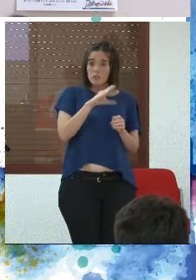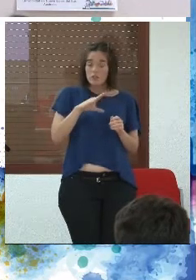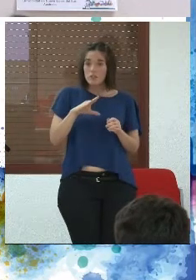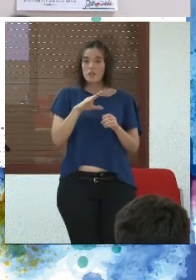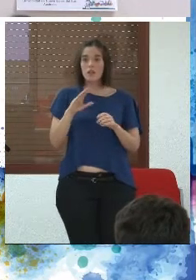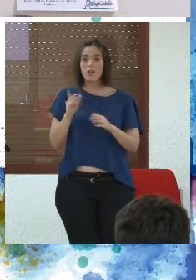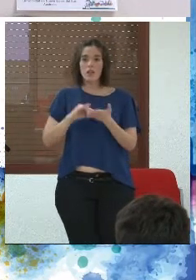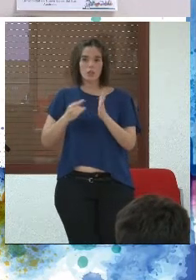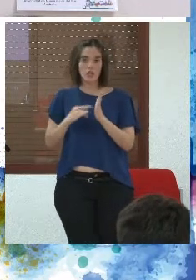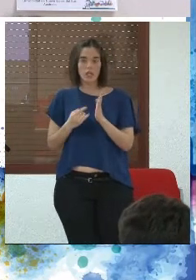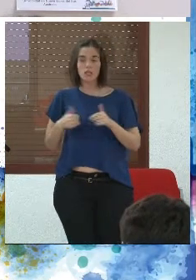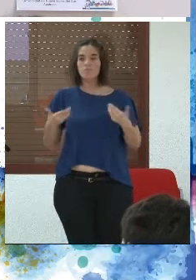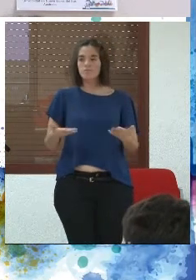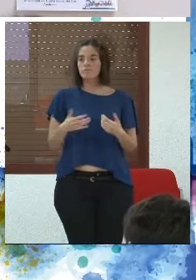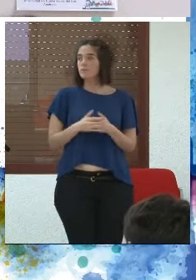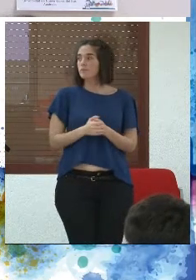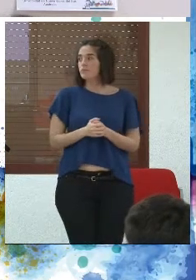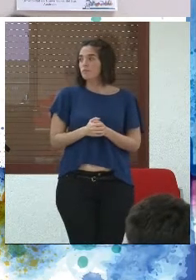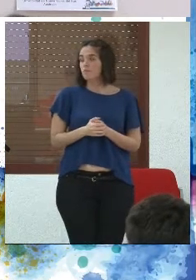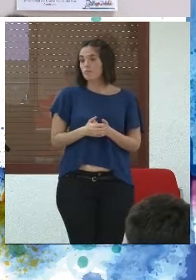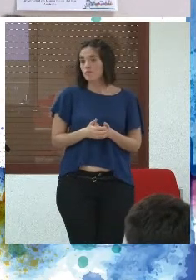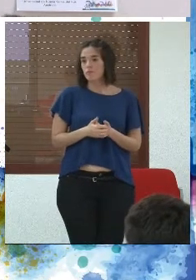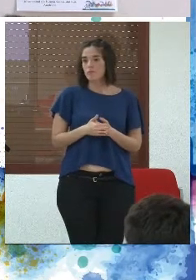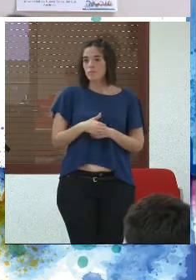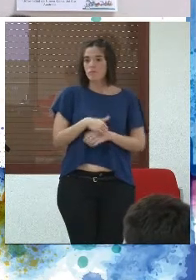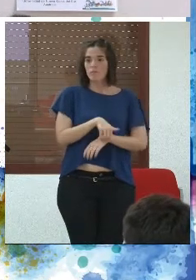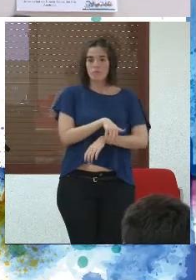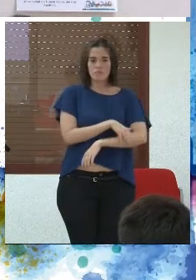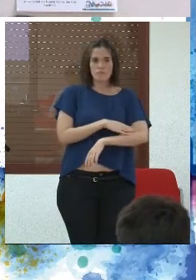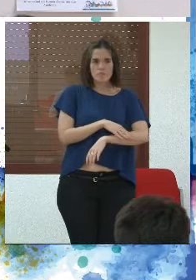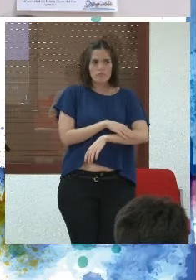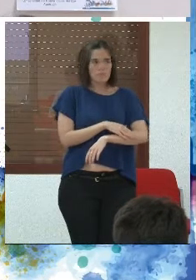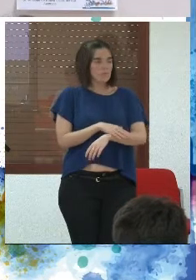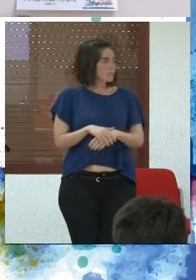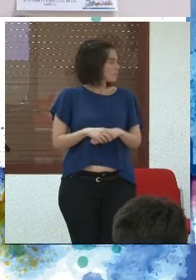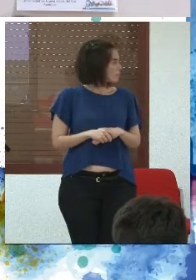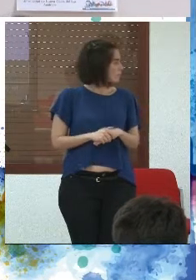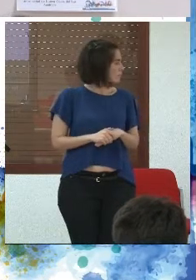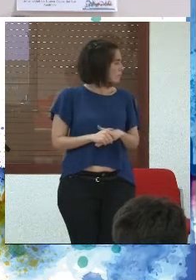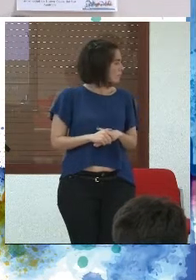Bueno, el estado del arte lo han introducido bastante bien mis compañeros.